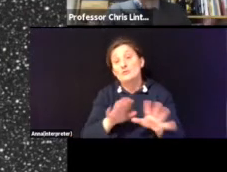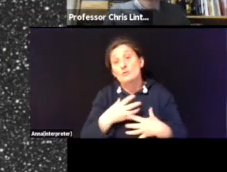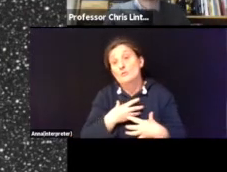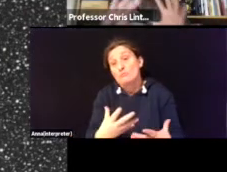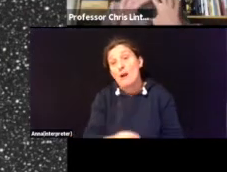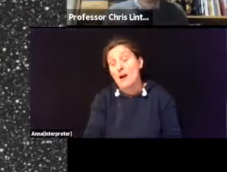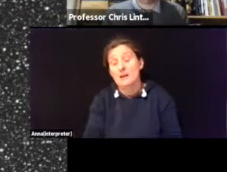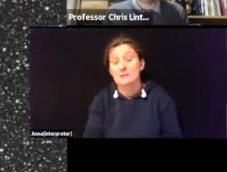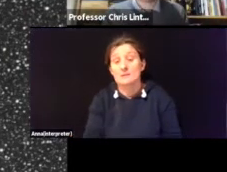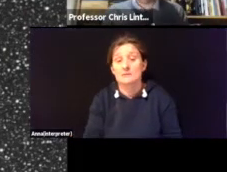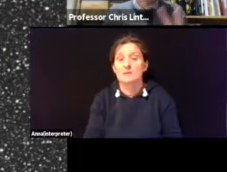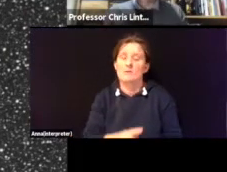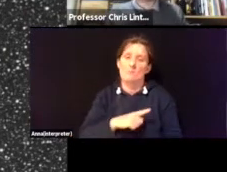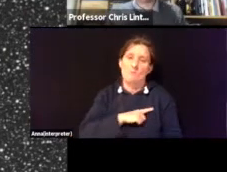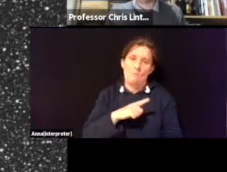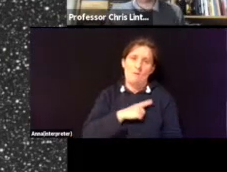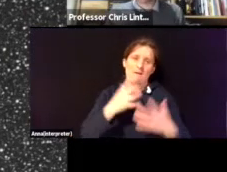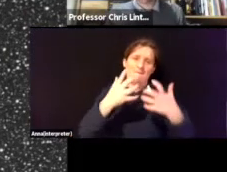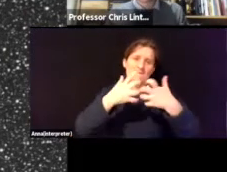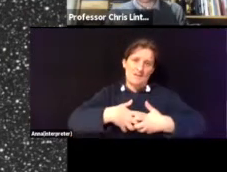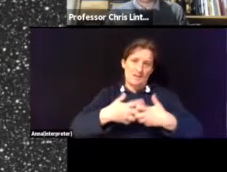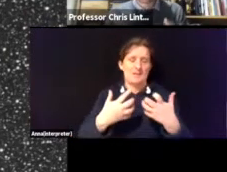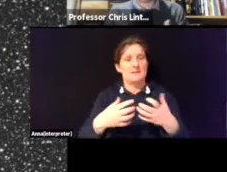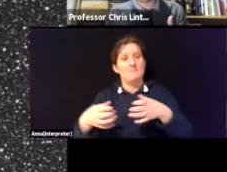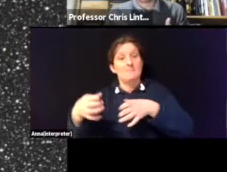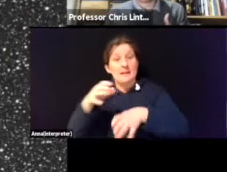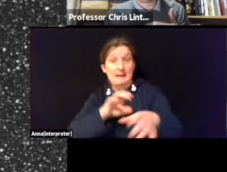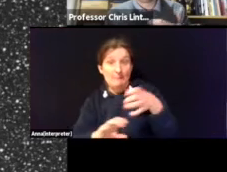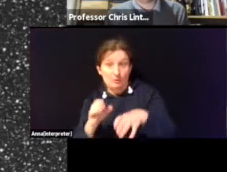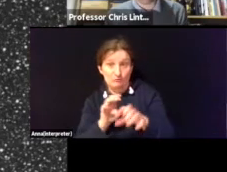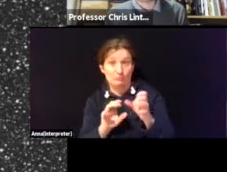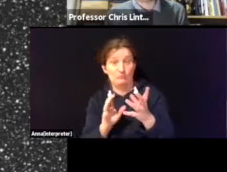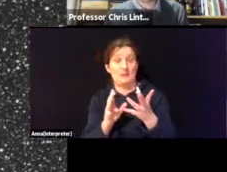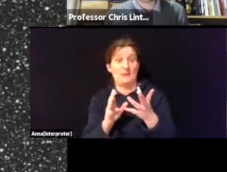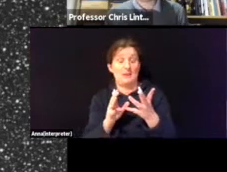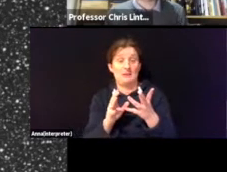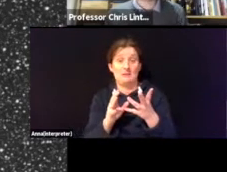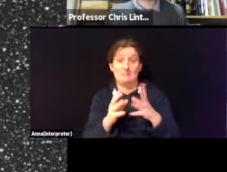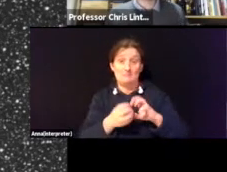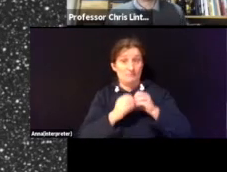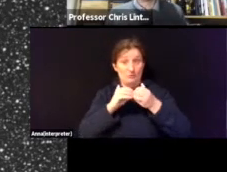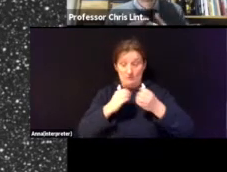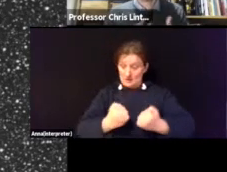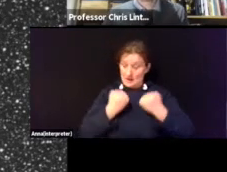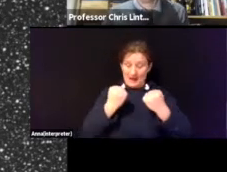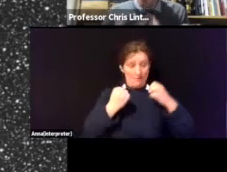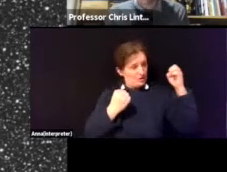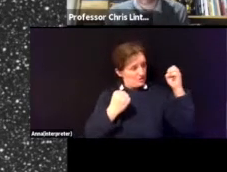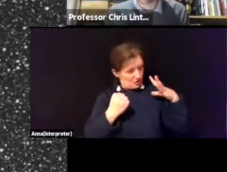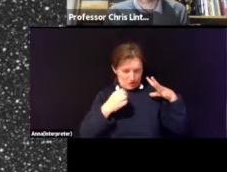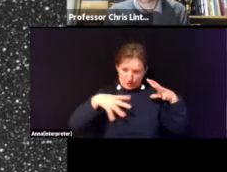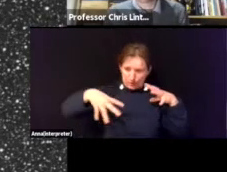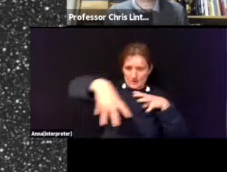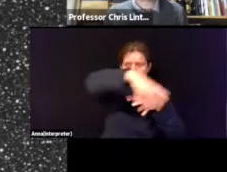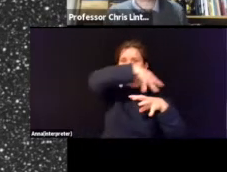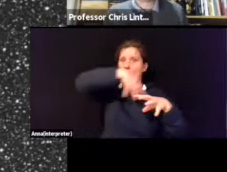you might argue that the physics and the chemistry that form the planets here in our solar system,